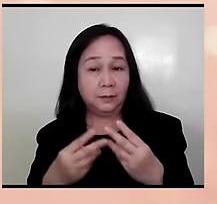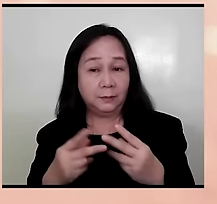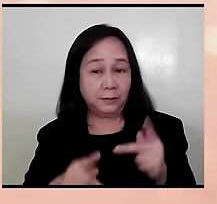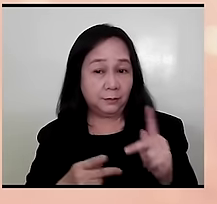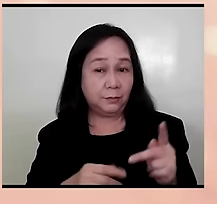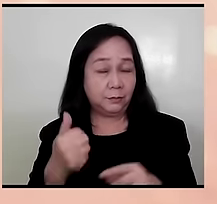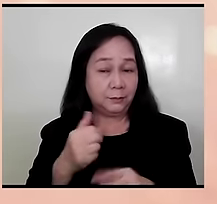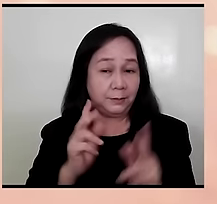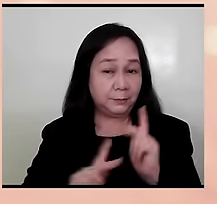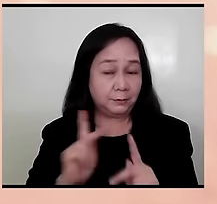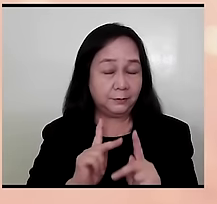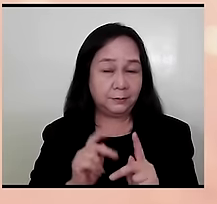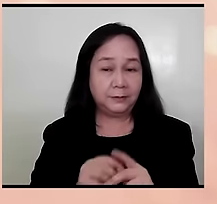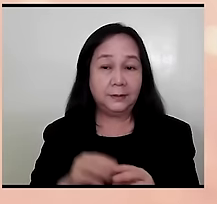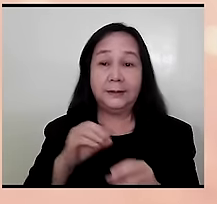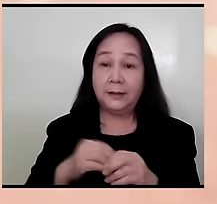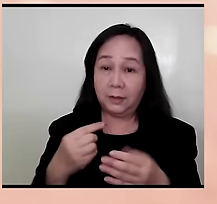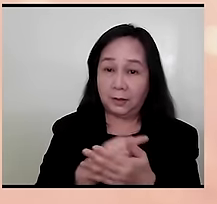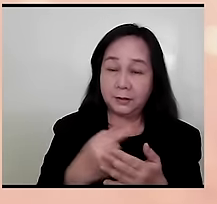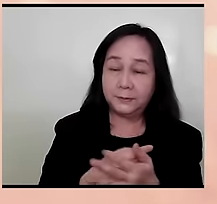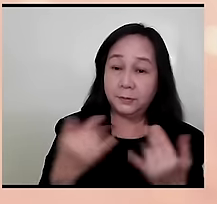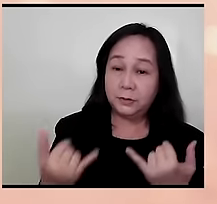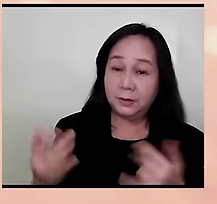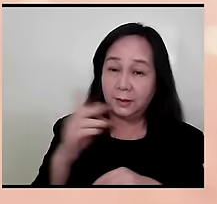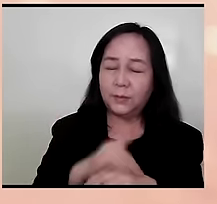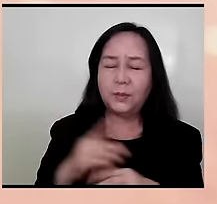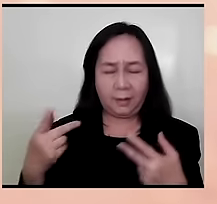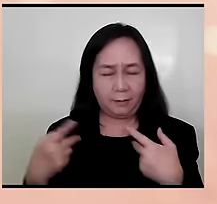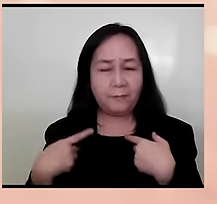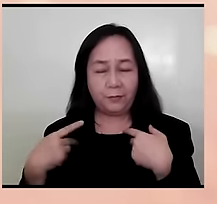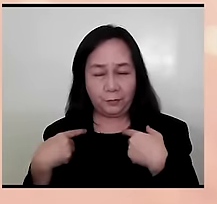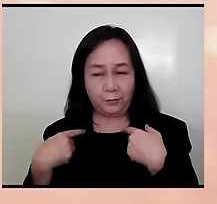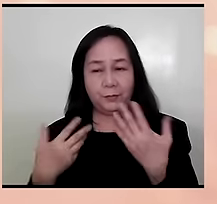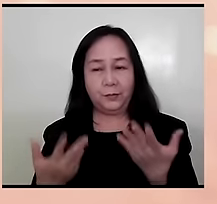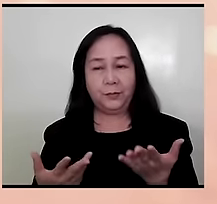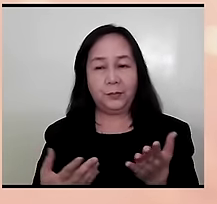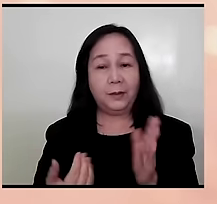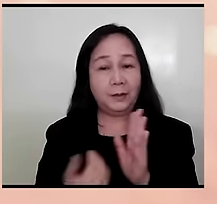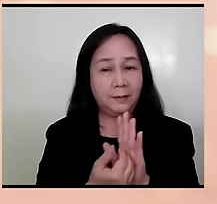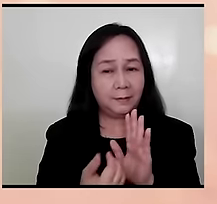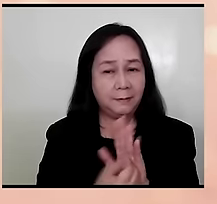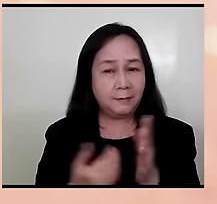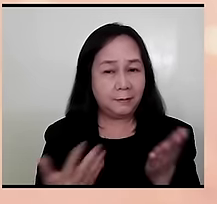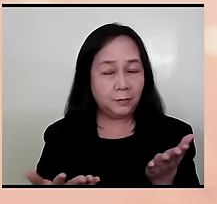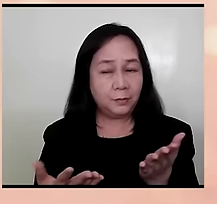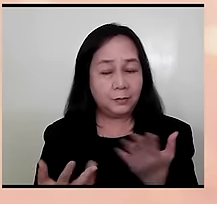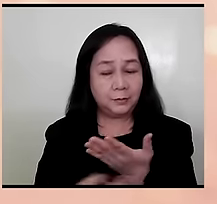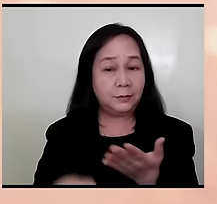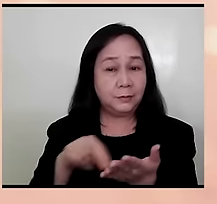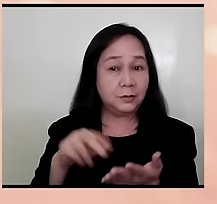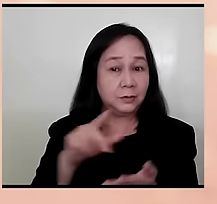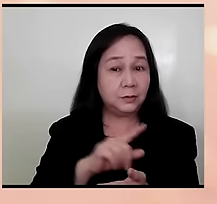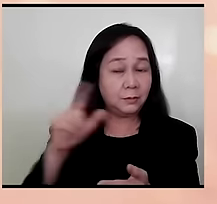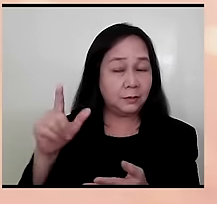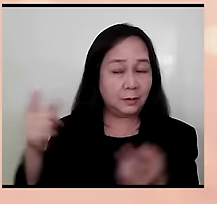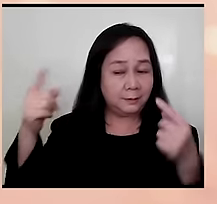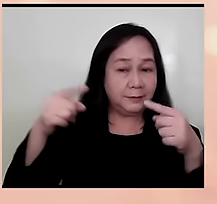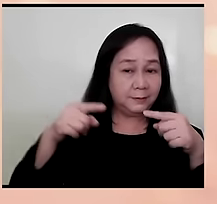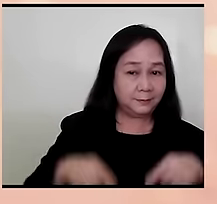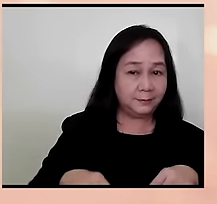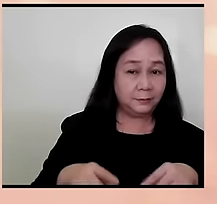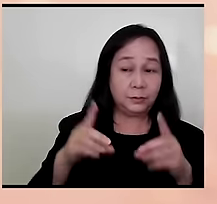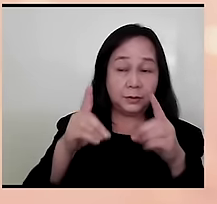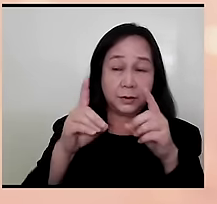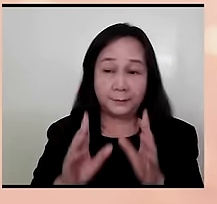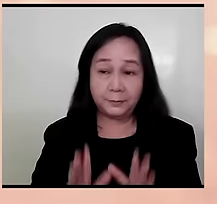today, we have an account of the risen Lord's coming to the disciples